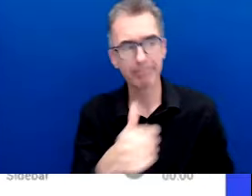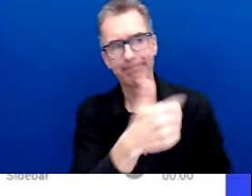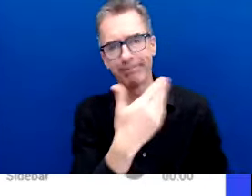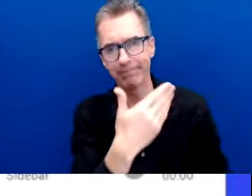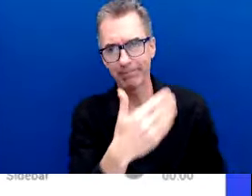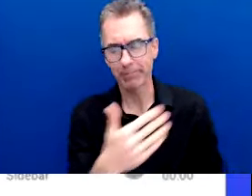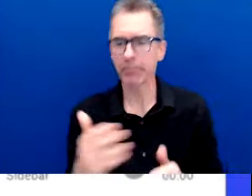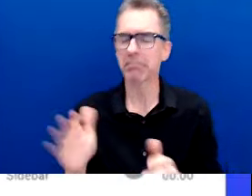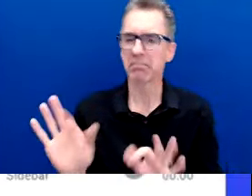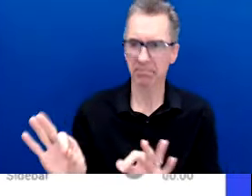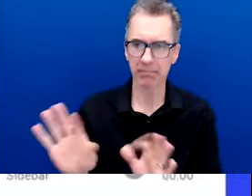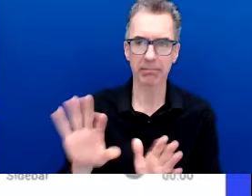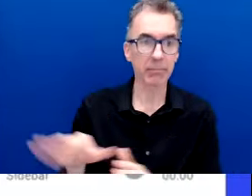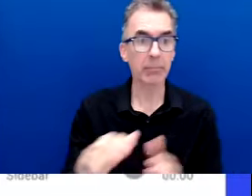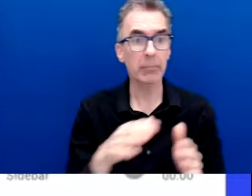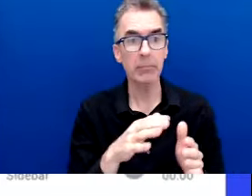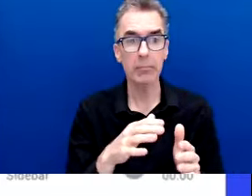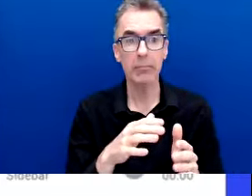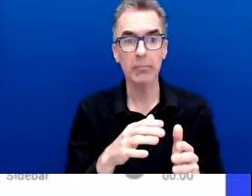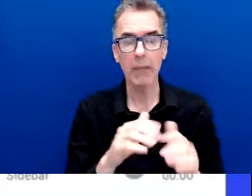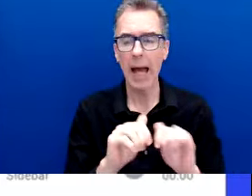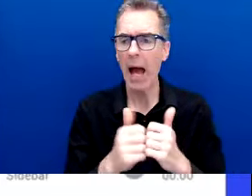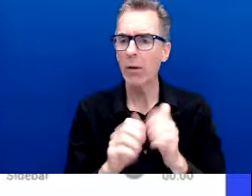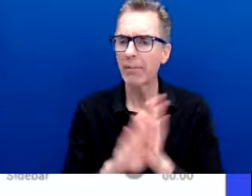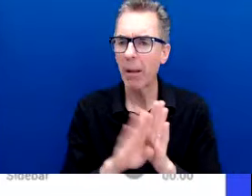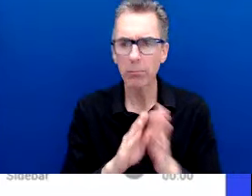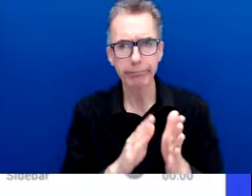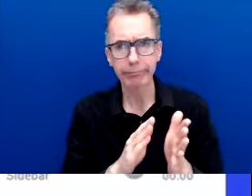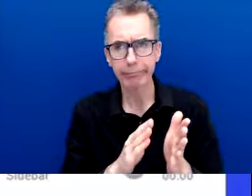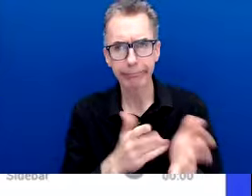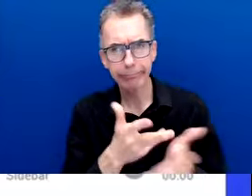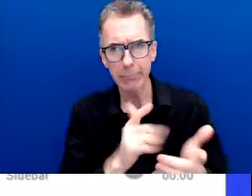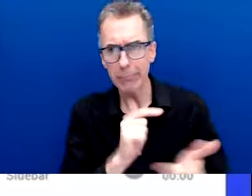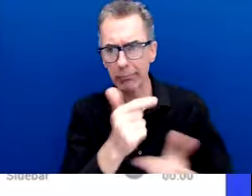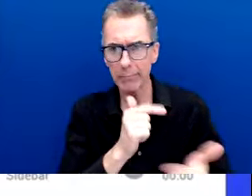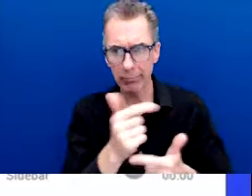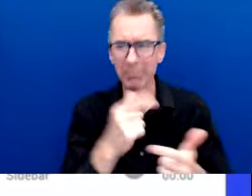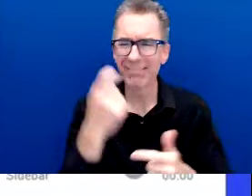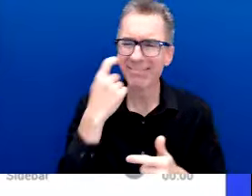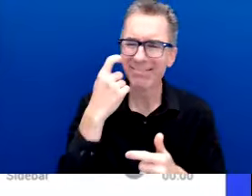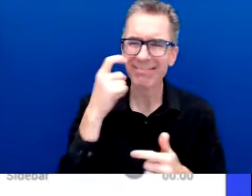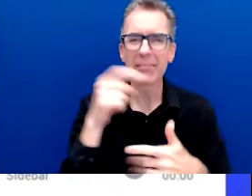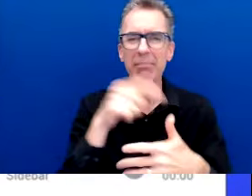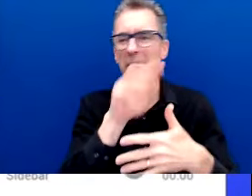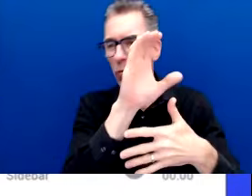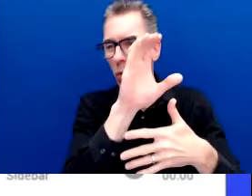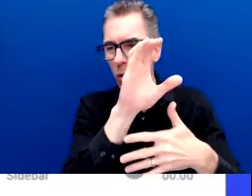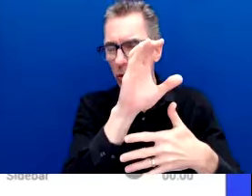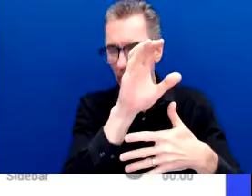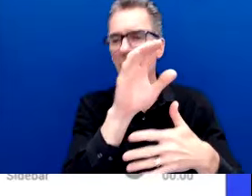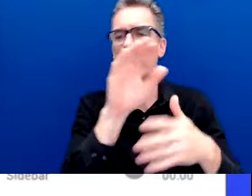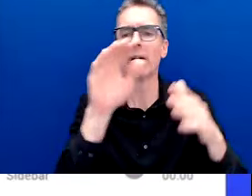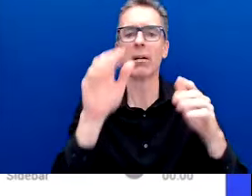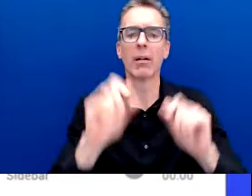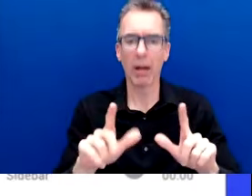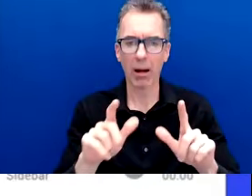So interaction development. So we were, just to kind of put us back in, we're building a multiple choice question. I made it very simple. I